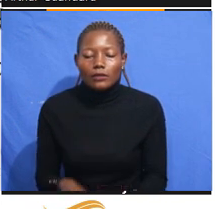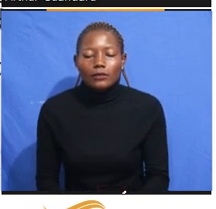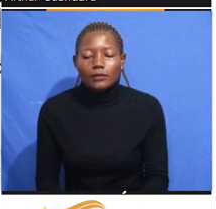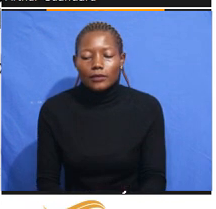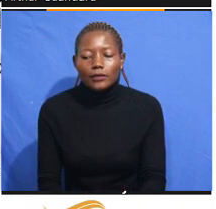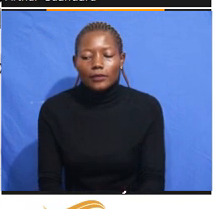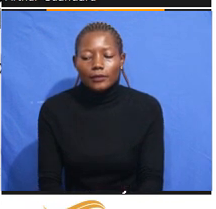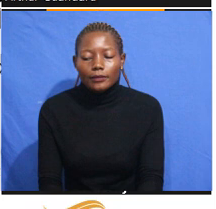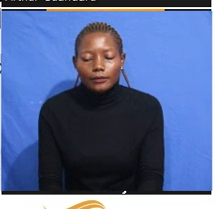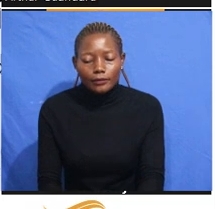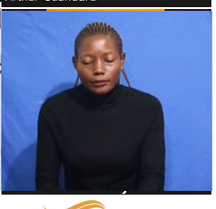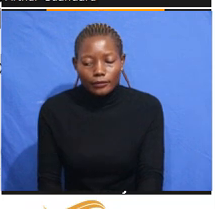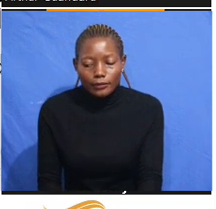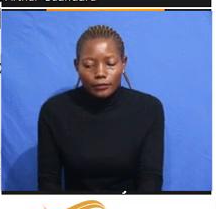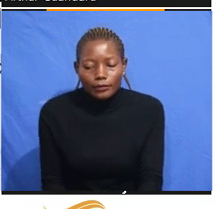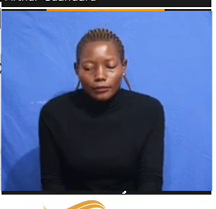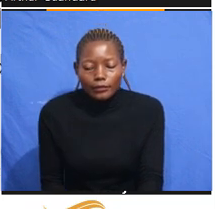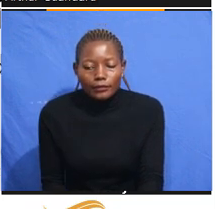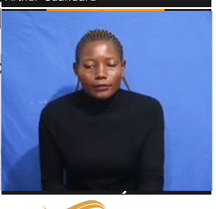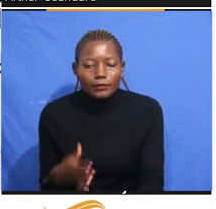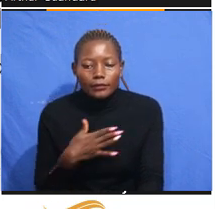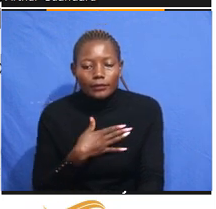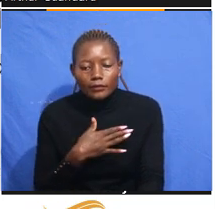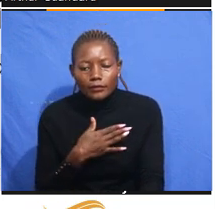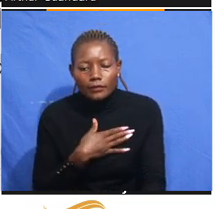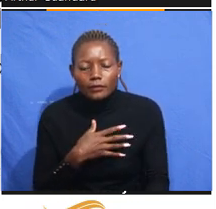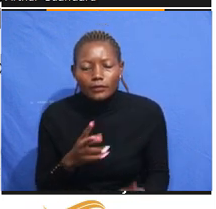Now, the heartbeat, very important.